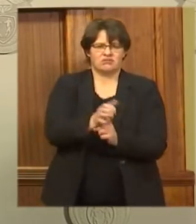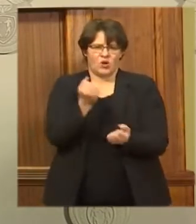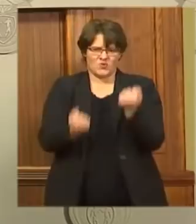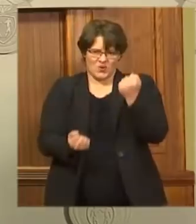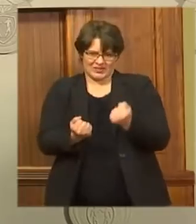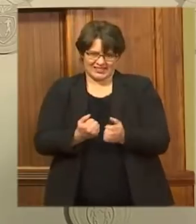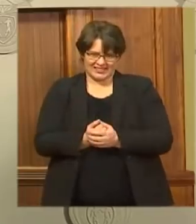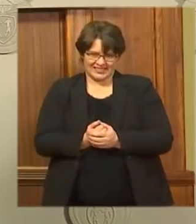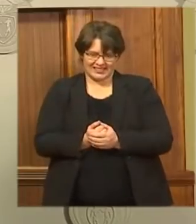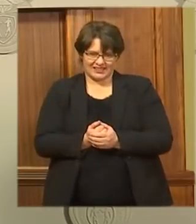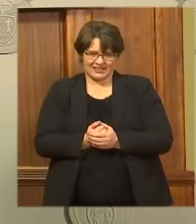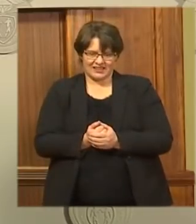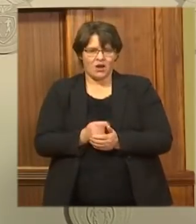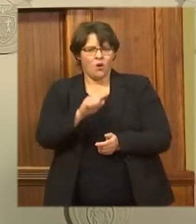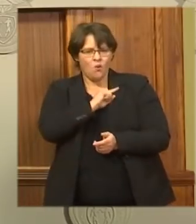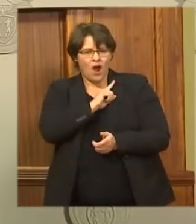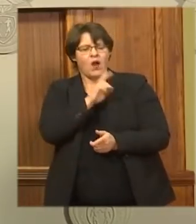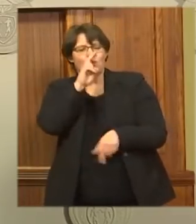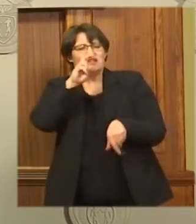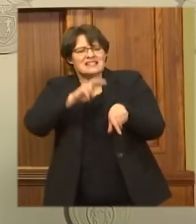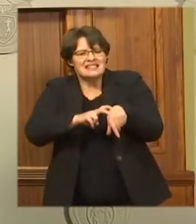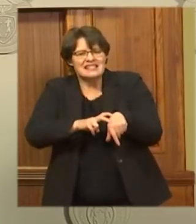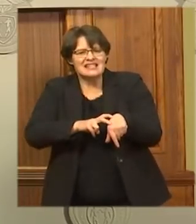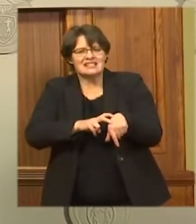support the work of law enforcement,